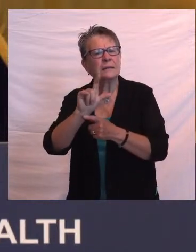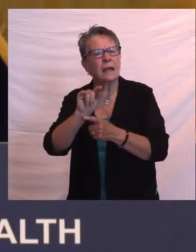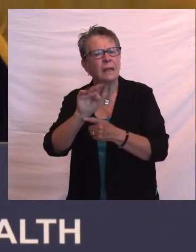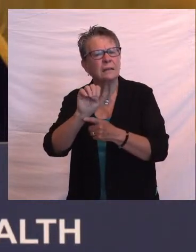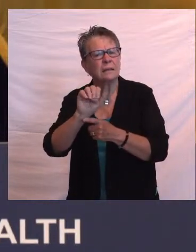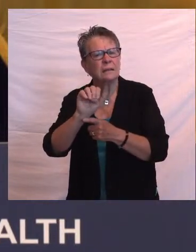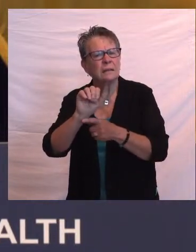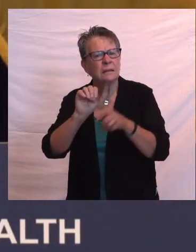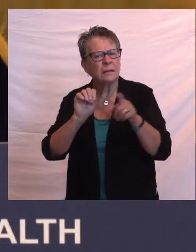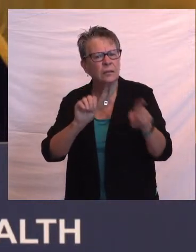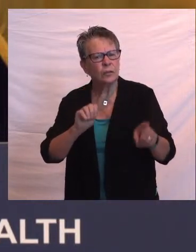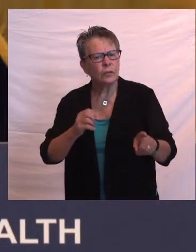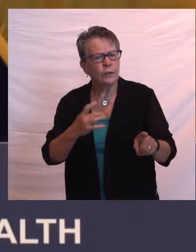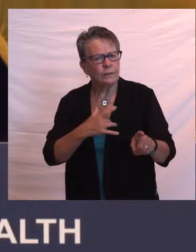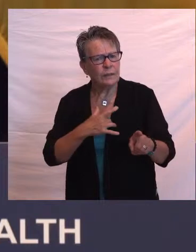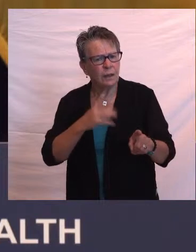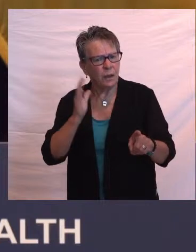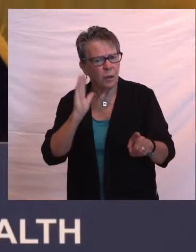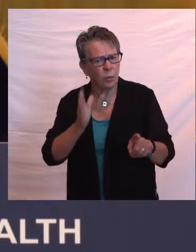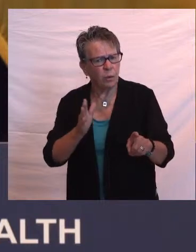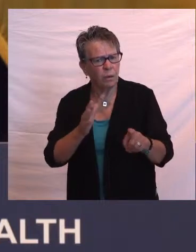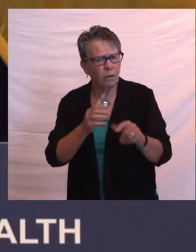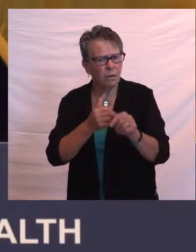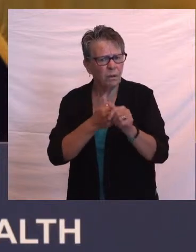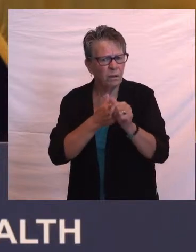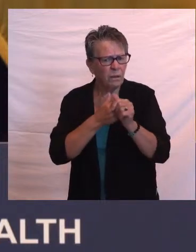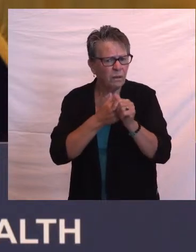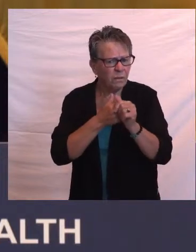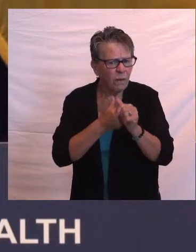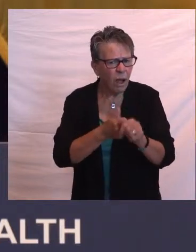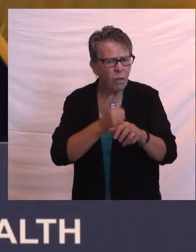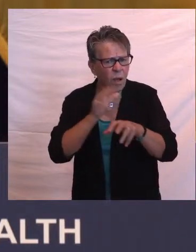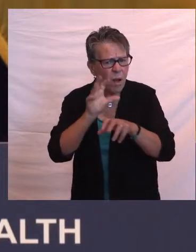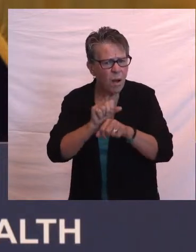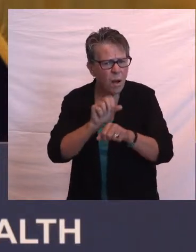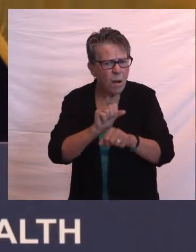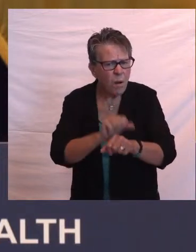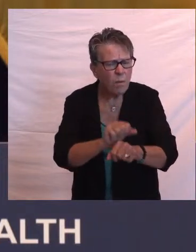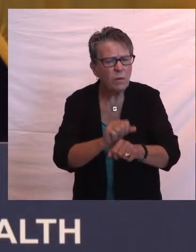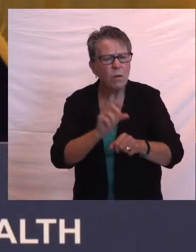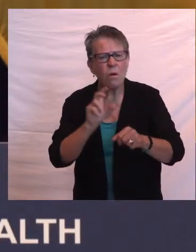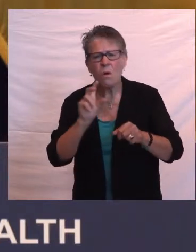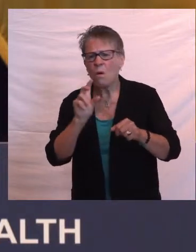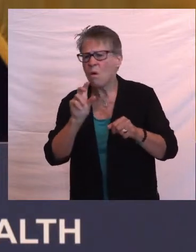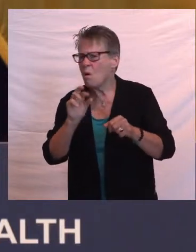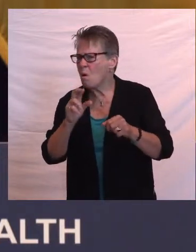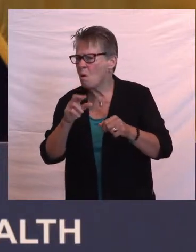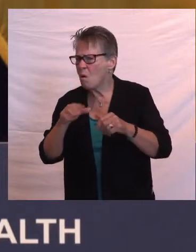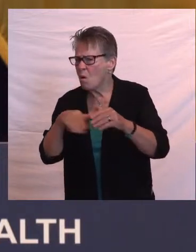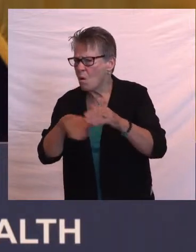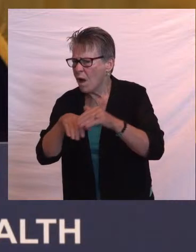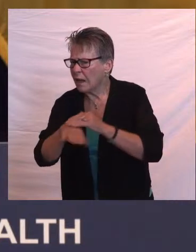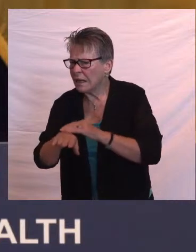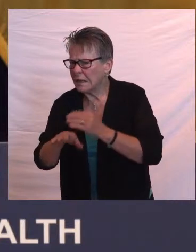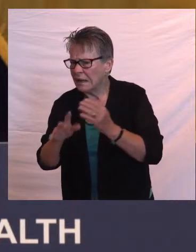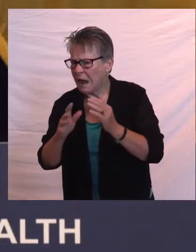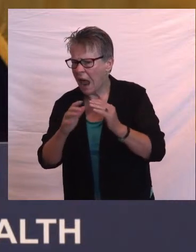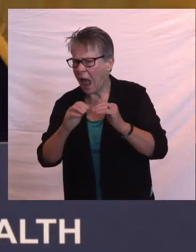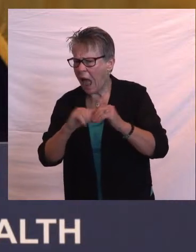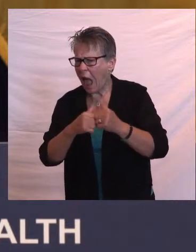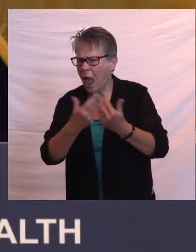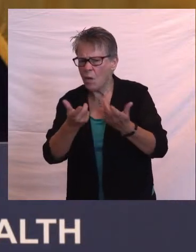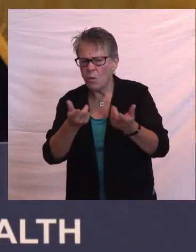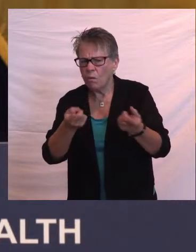to eligibility? On return to earn, where's the money coming from, and is there a limit on how much the state will dole